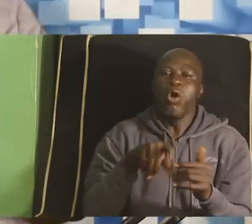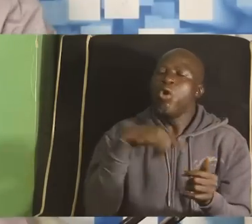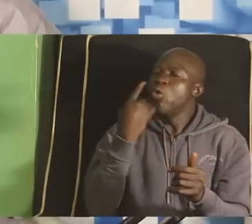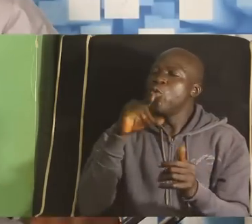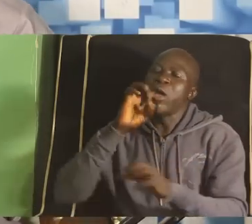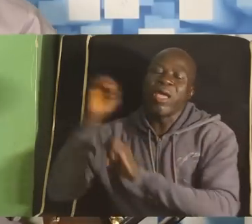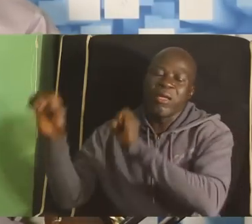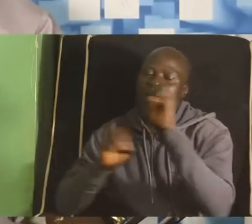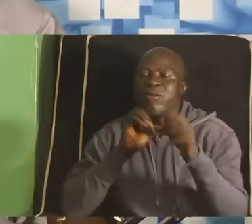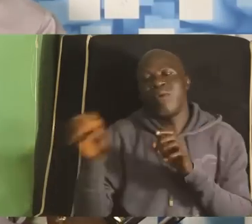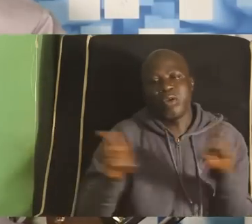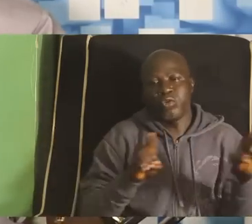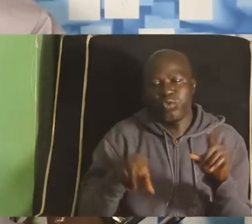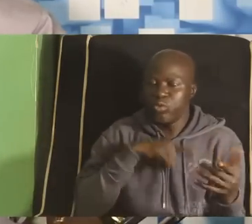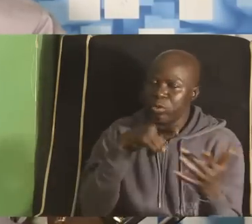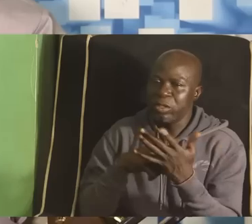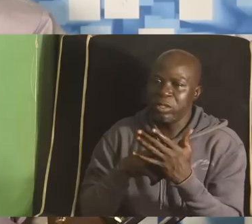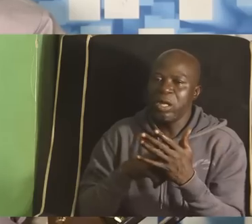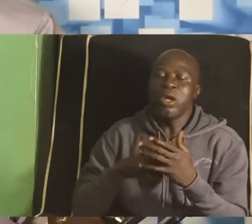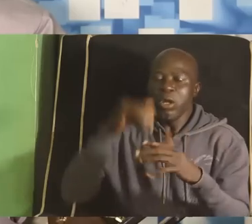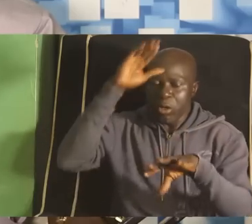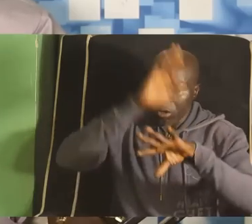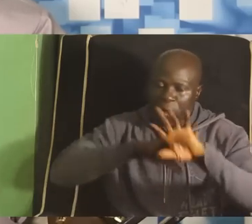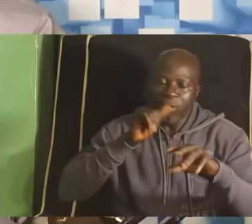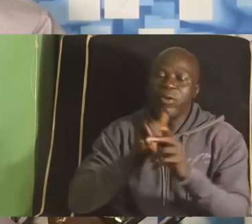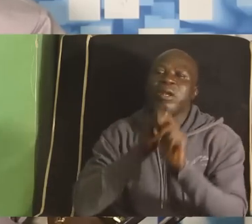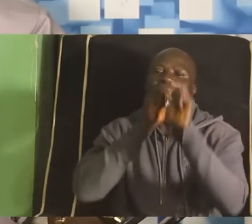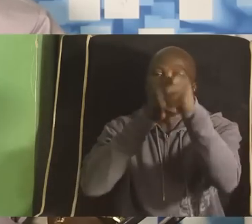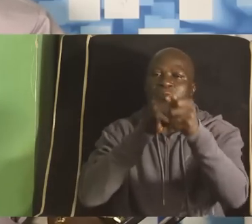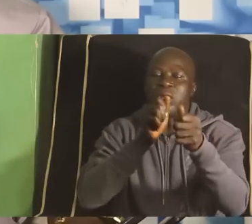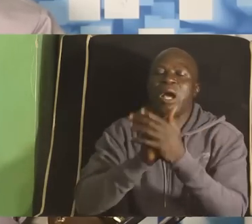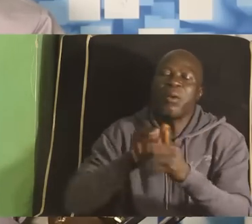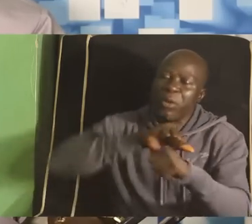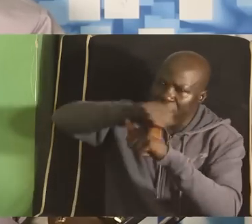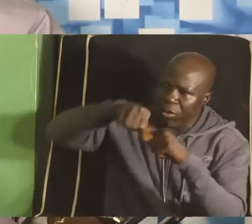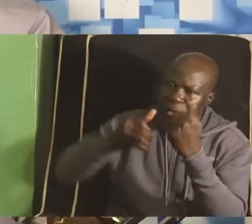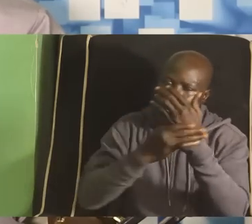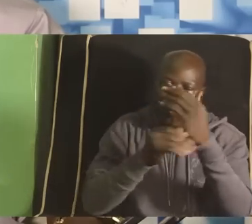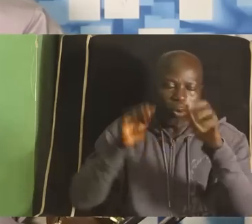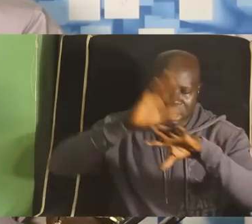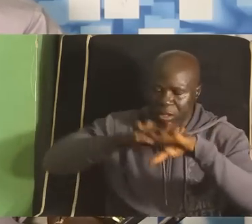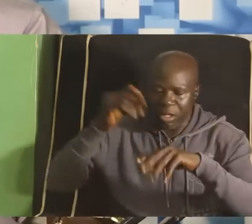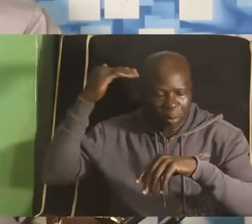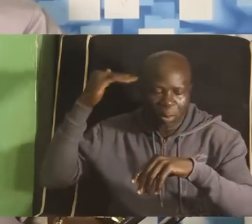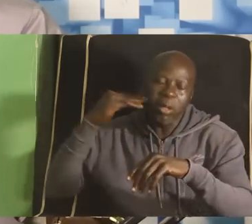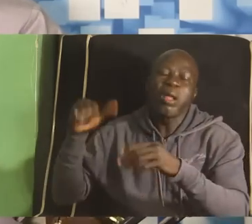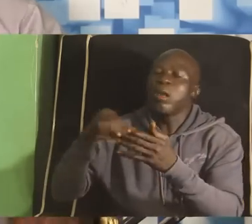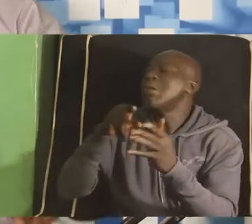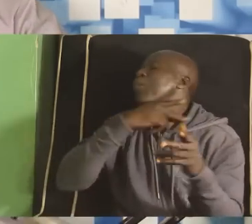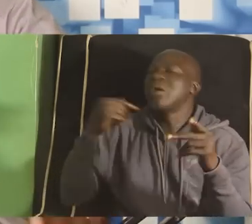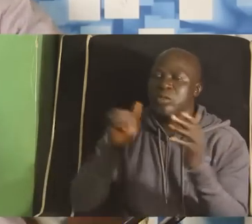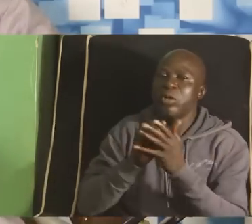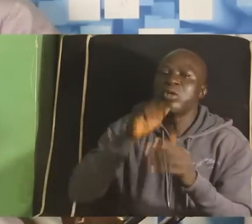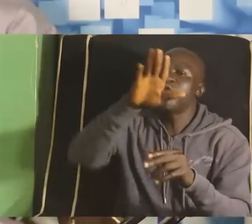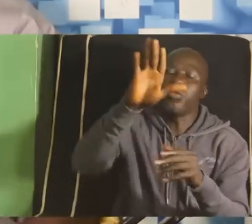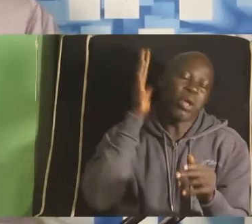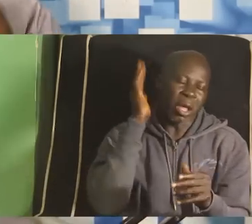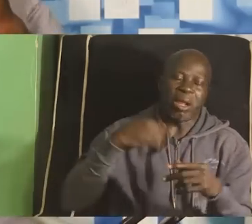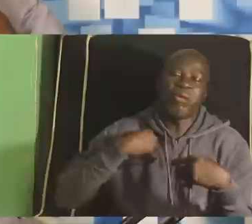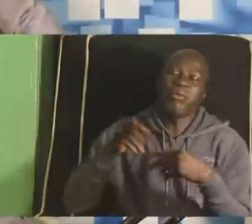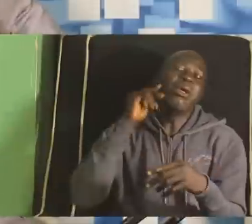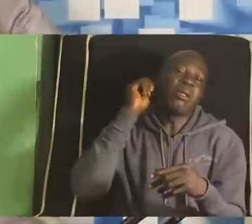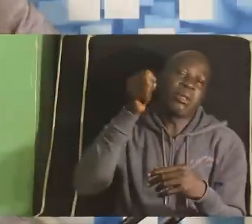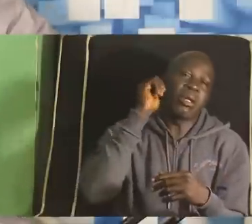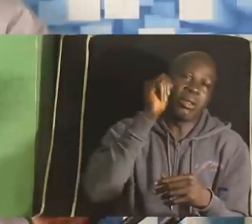se be. Ipe ati majemu. Ko ko oro ta fi yan mi. Mo so fo bayi pe o ma ne testimony.